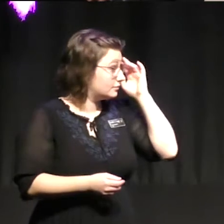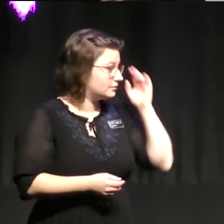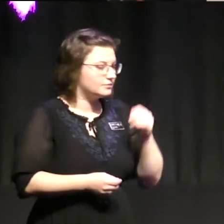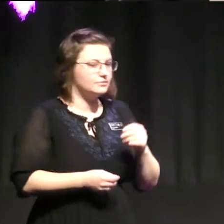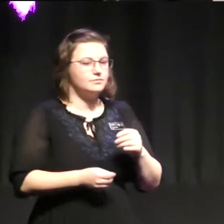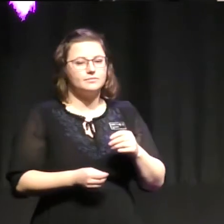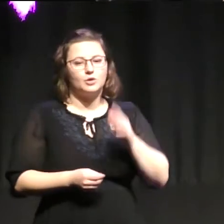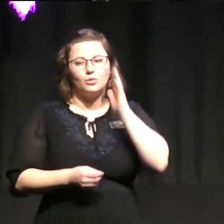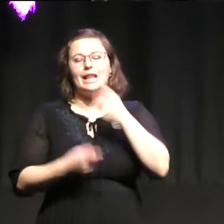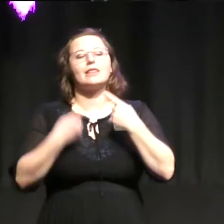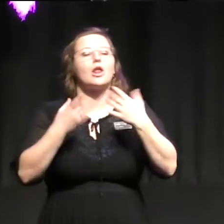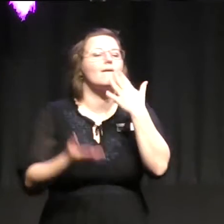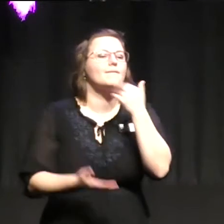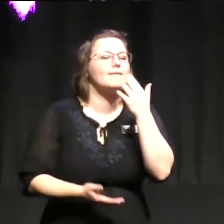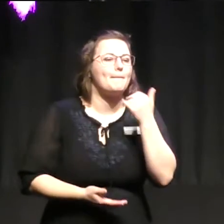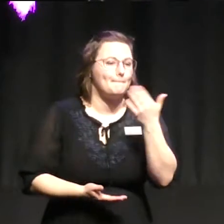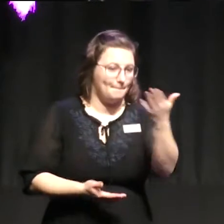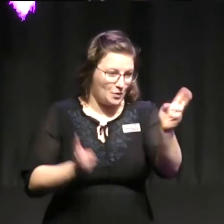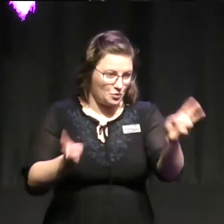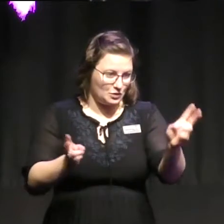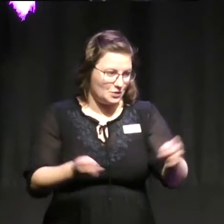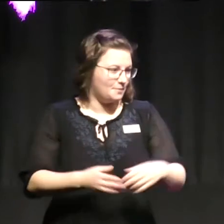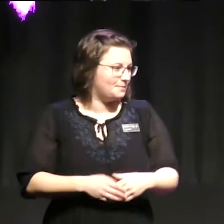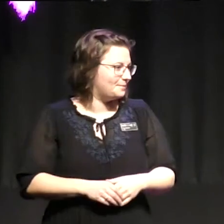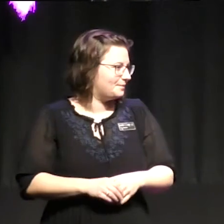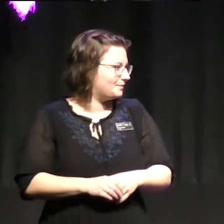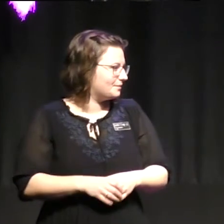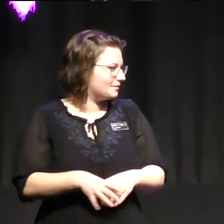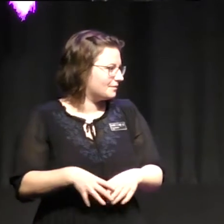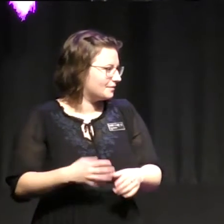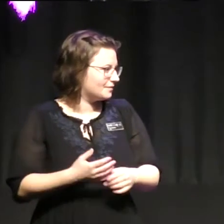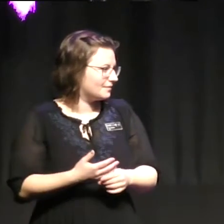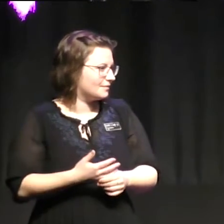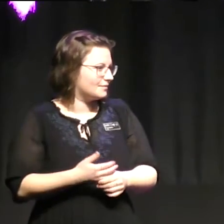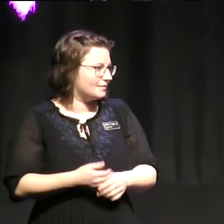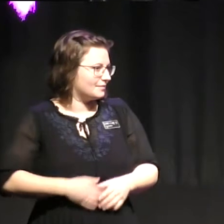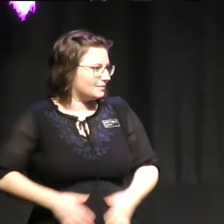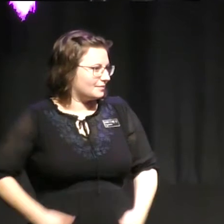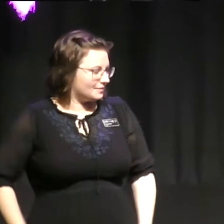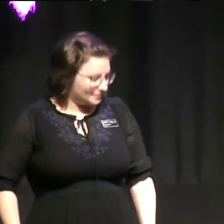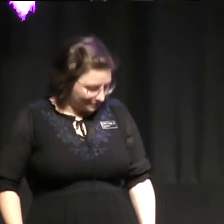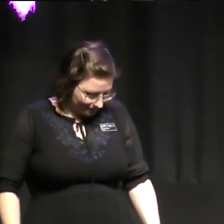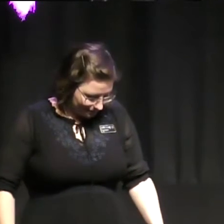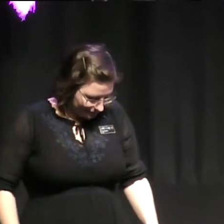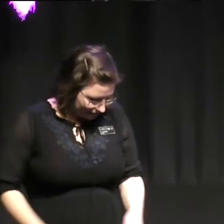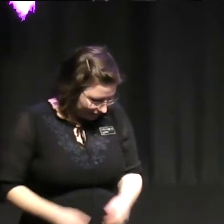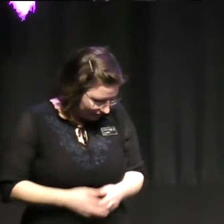And please present yourself when you ask a question.